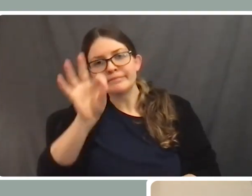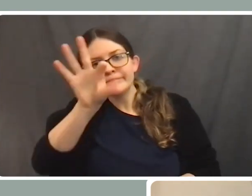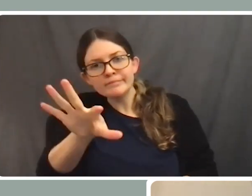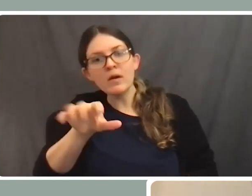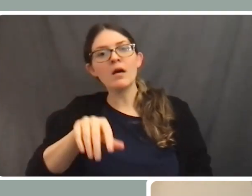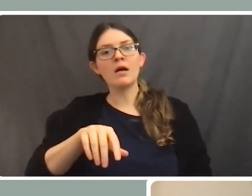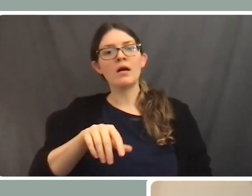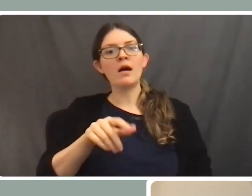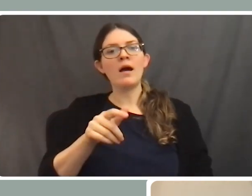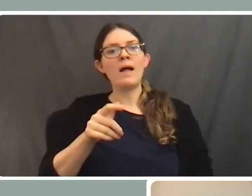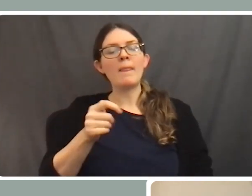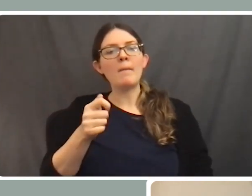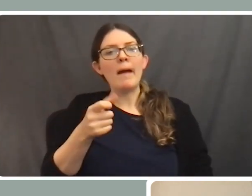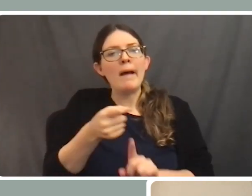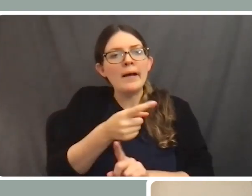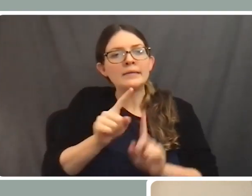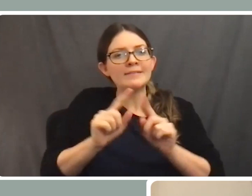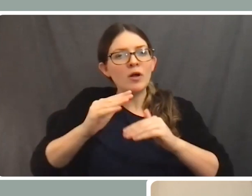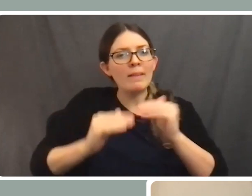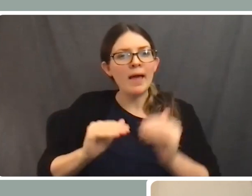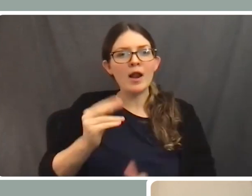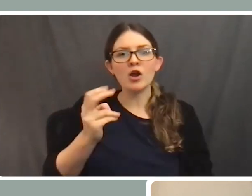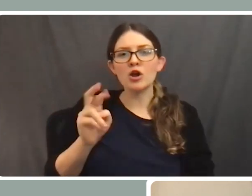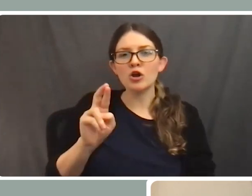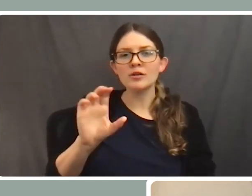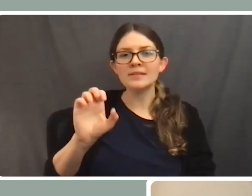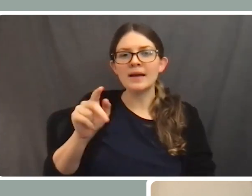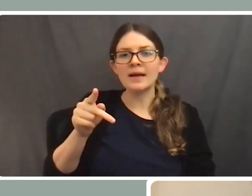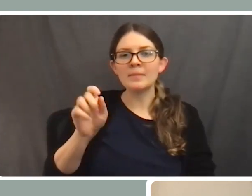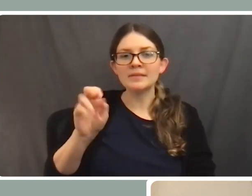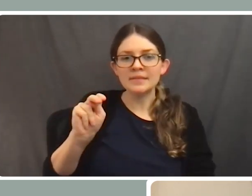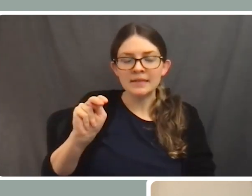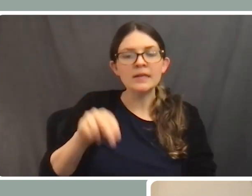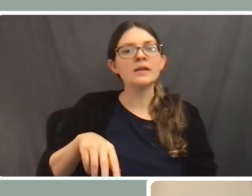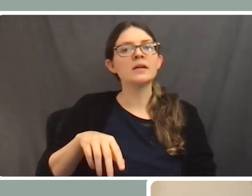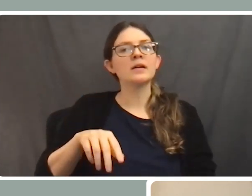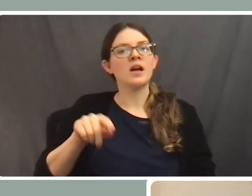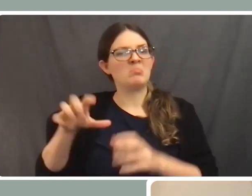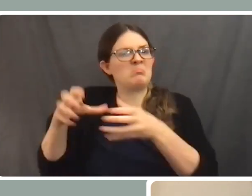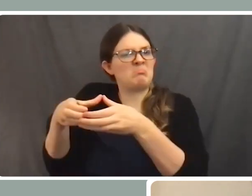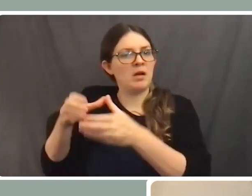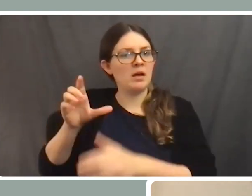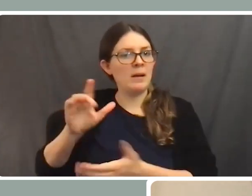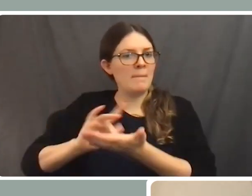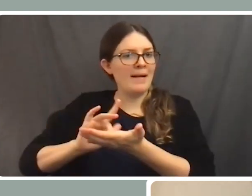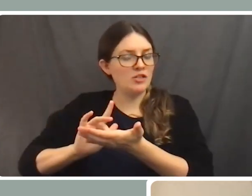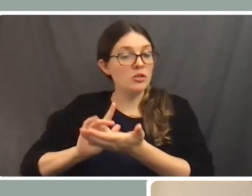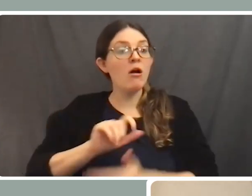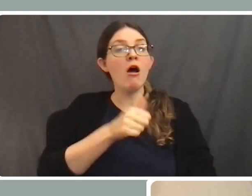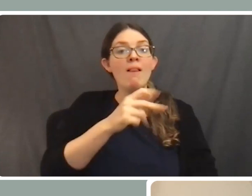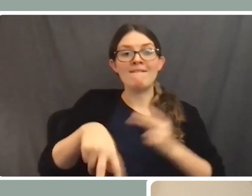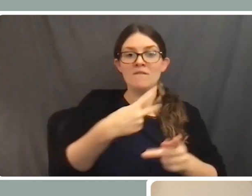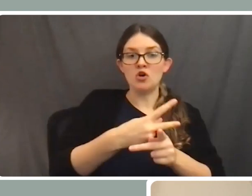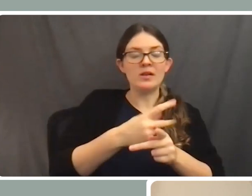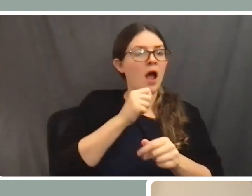variation on the standard Herceptin or Perjeta drugs, the trastuzumab or pertuzumab drugs, are versions that are not administered through an